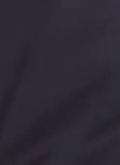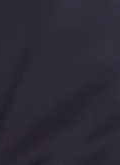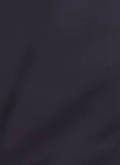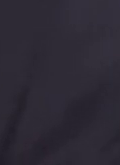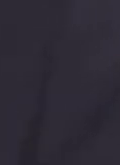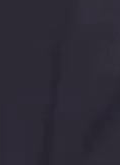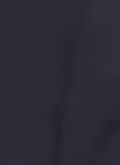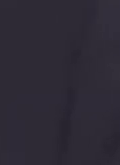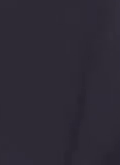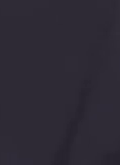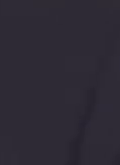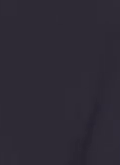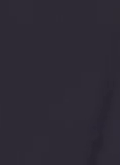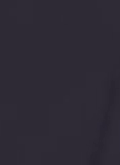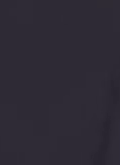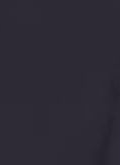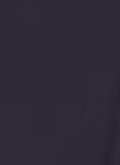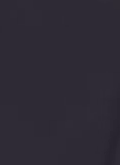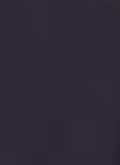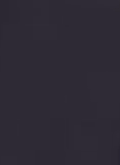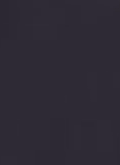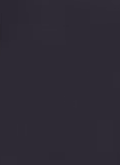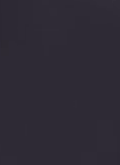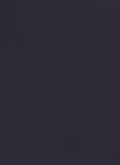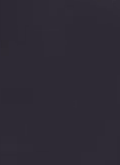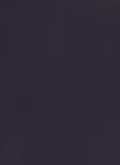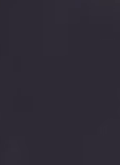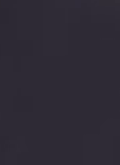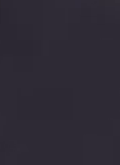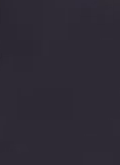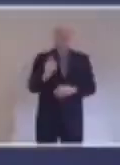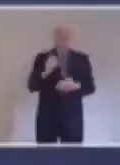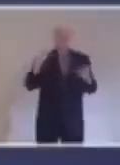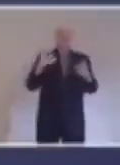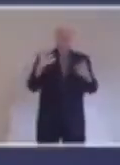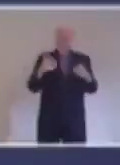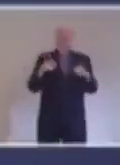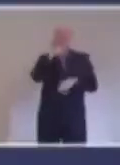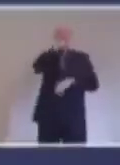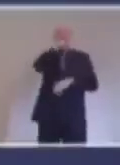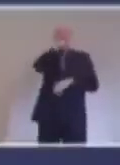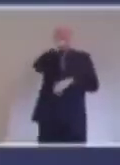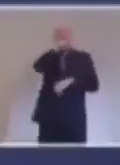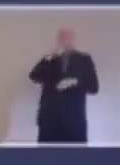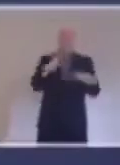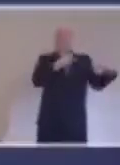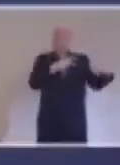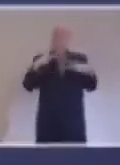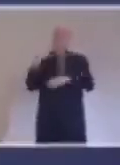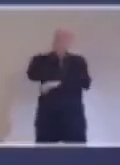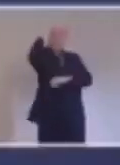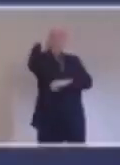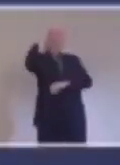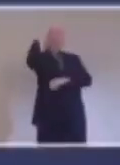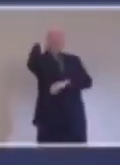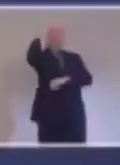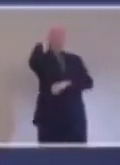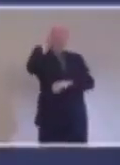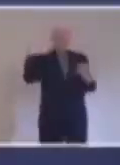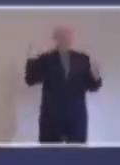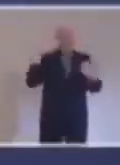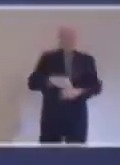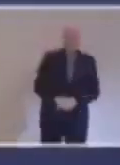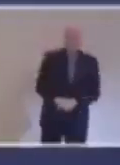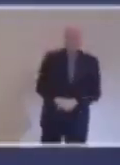in some giant national version of the birdie dance. I know the people of this country are going to defeat